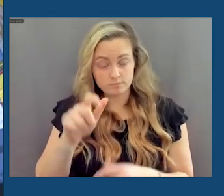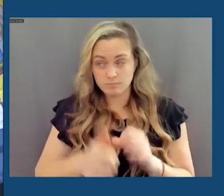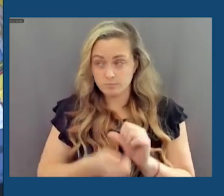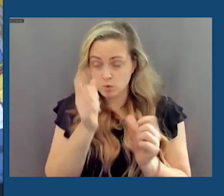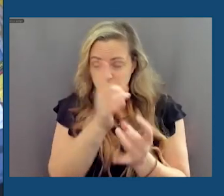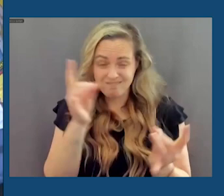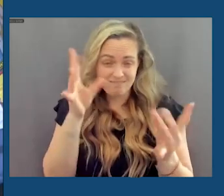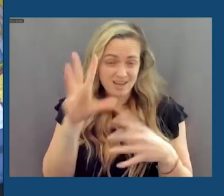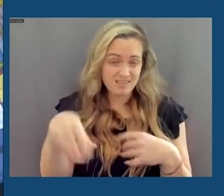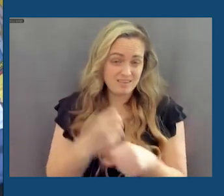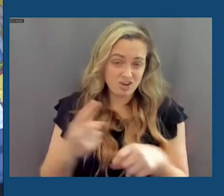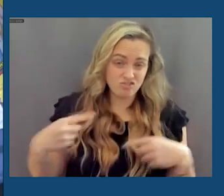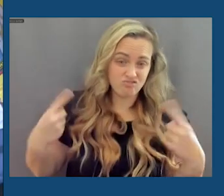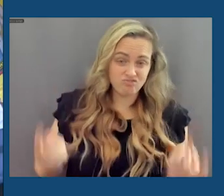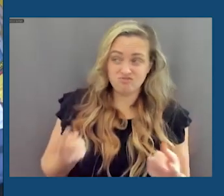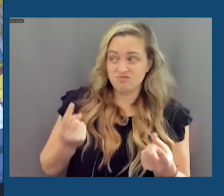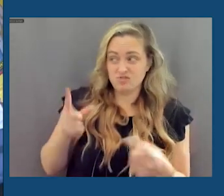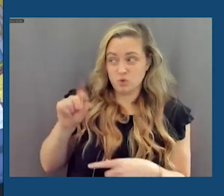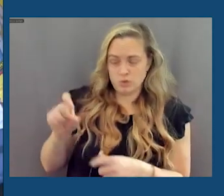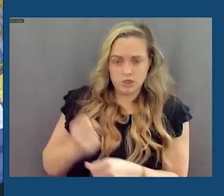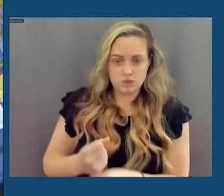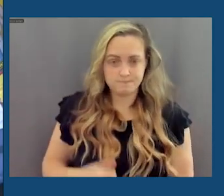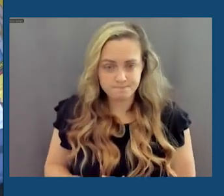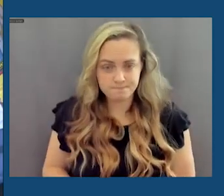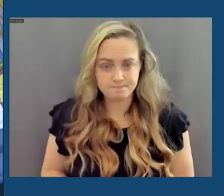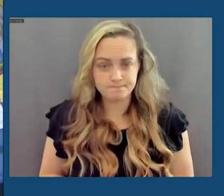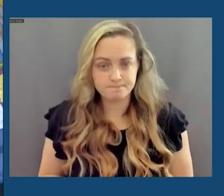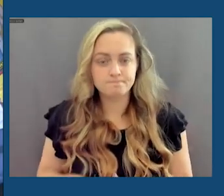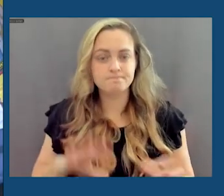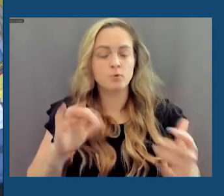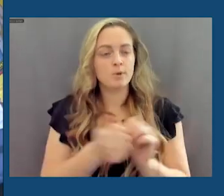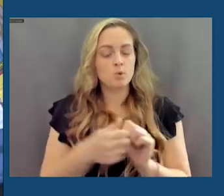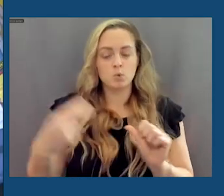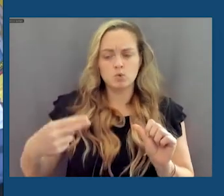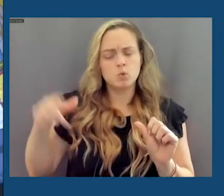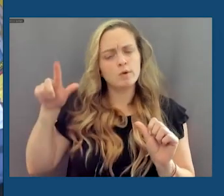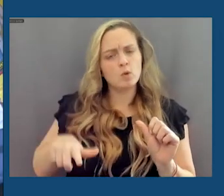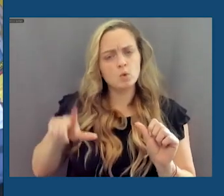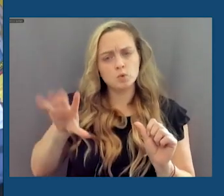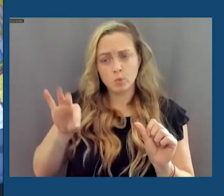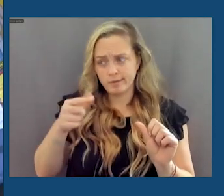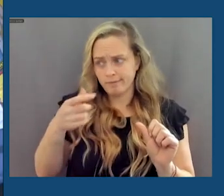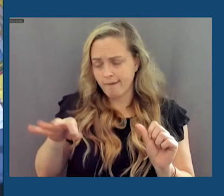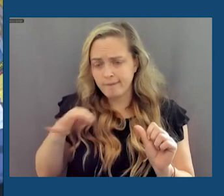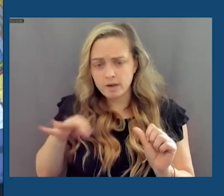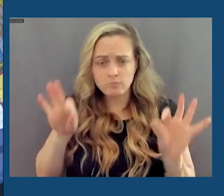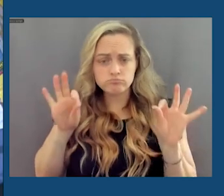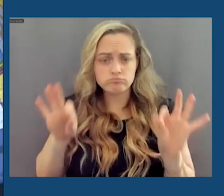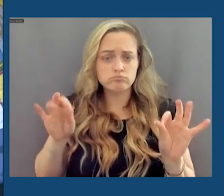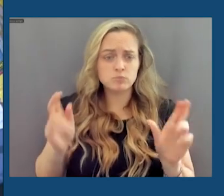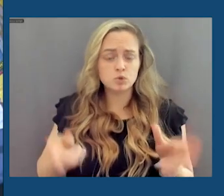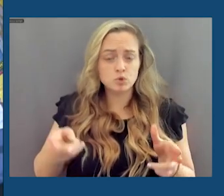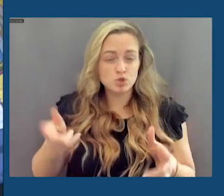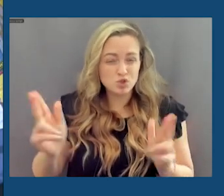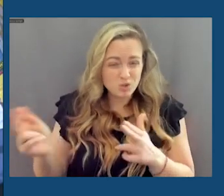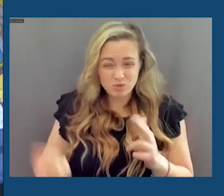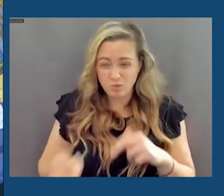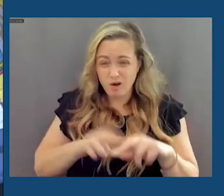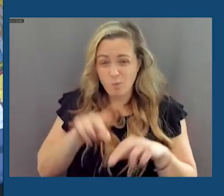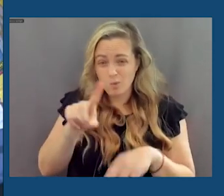over the past 2 decades compared to the historical lows of 2019. Shootings were up 101% in New York